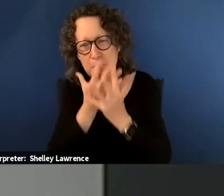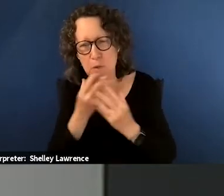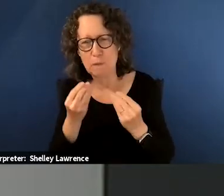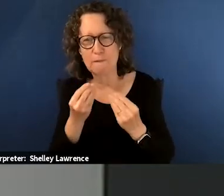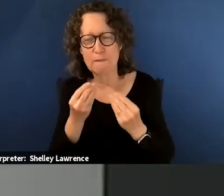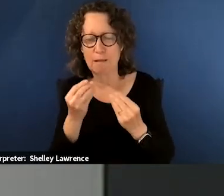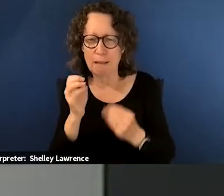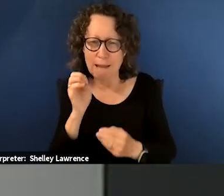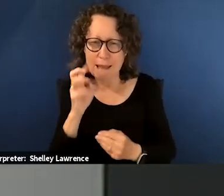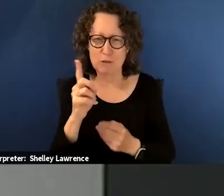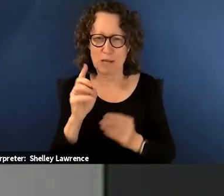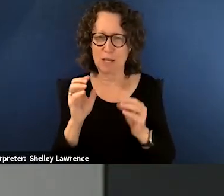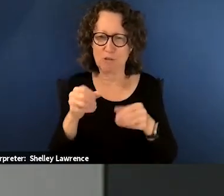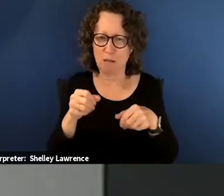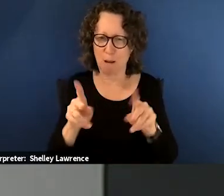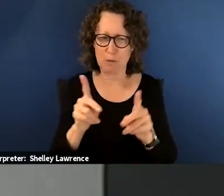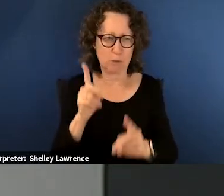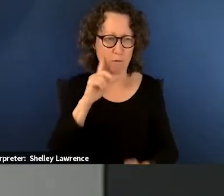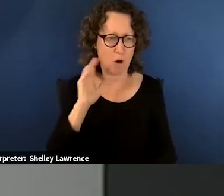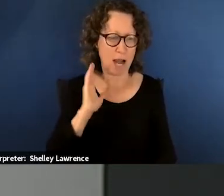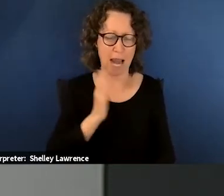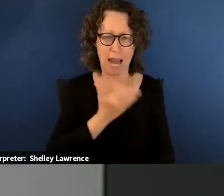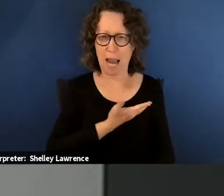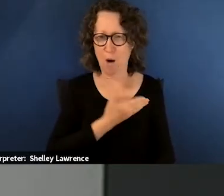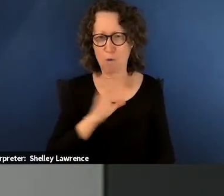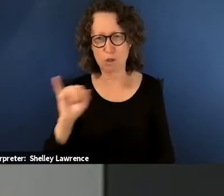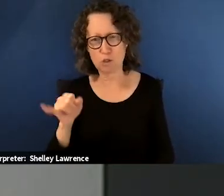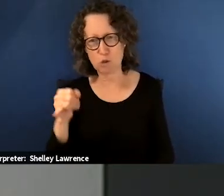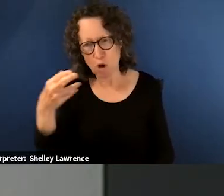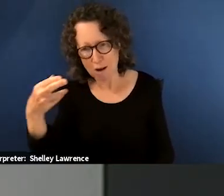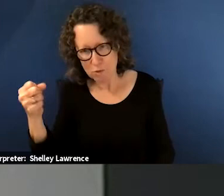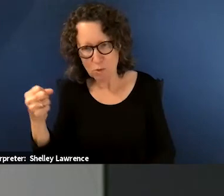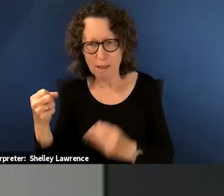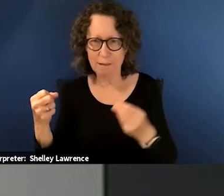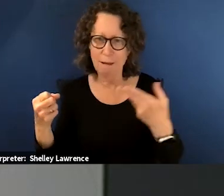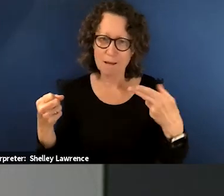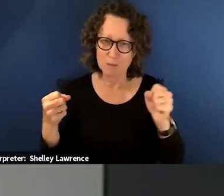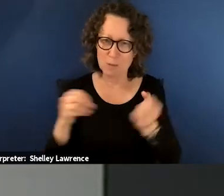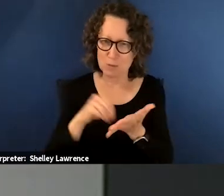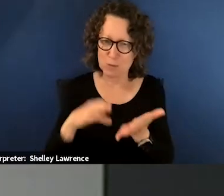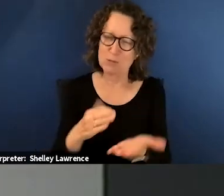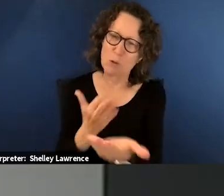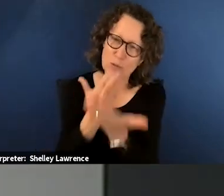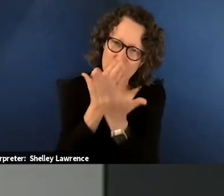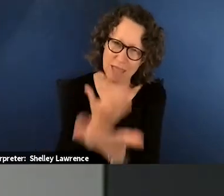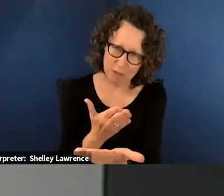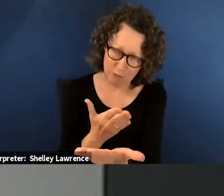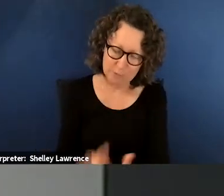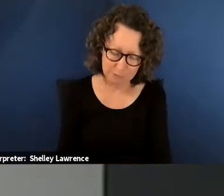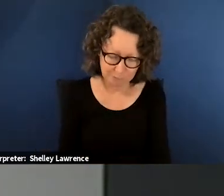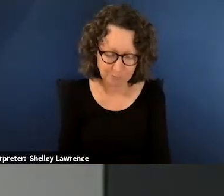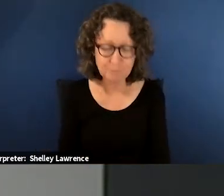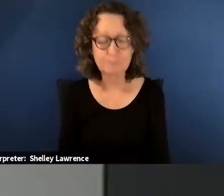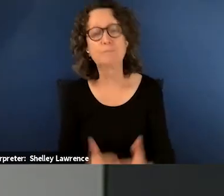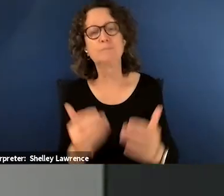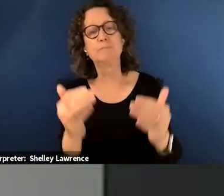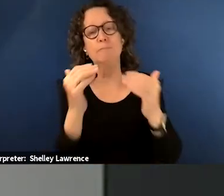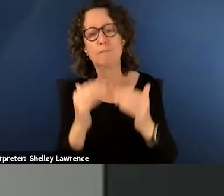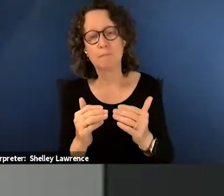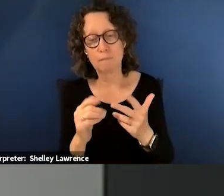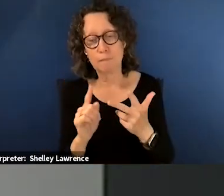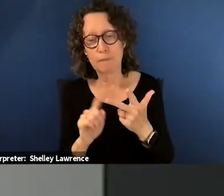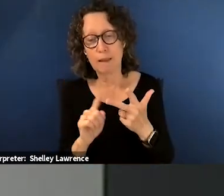educational opportunity for our junior high and high school students. So I want to say thank you for that. And also thank